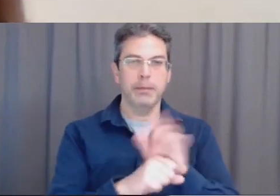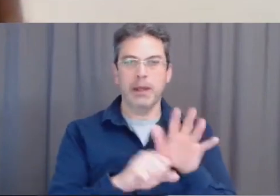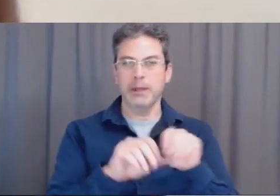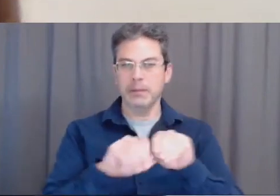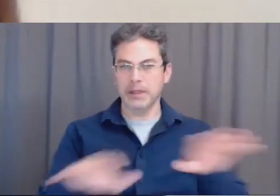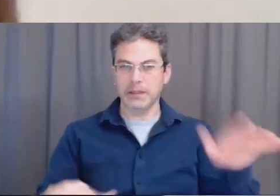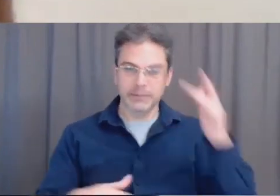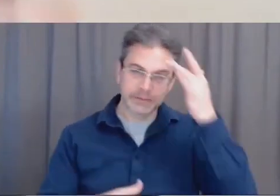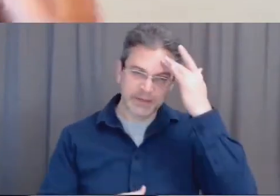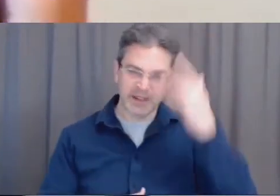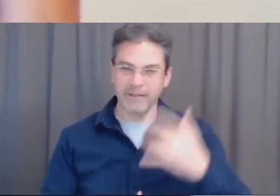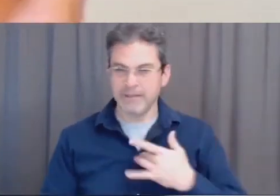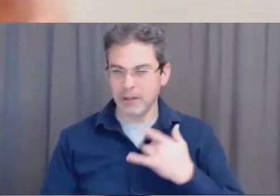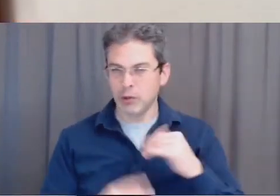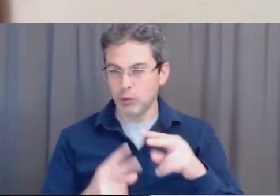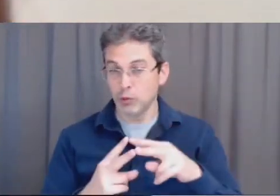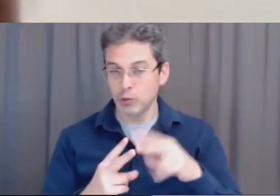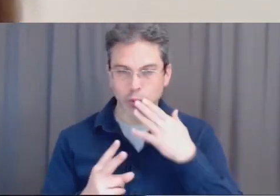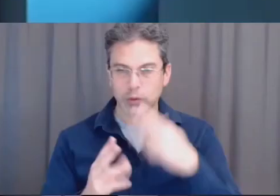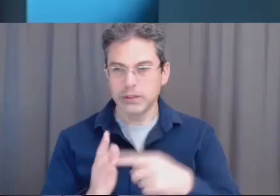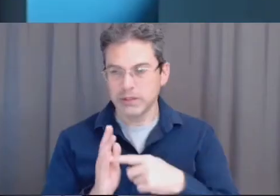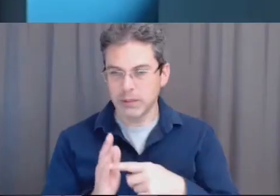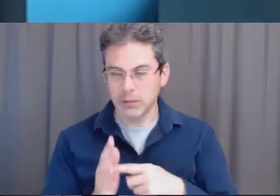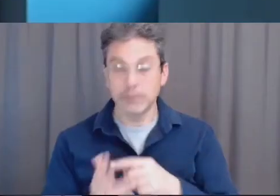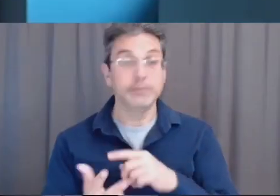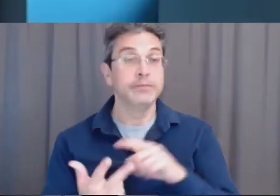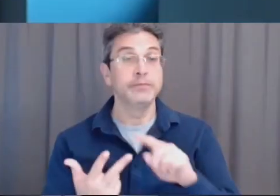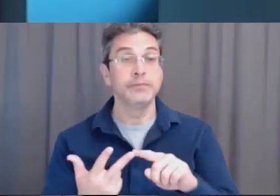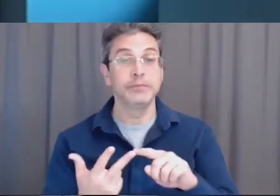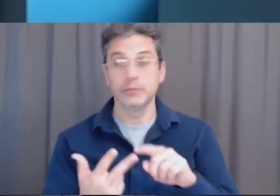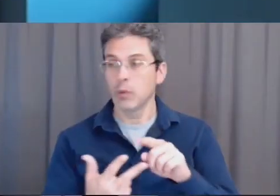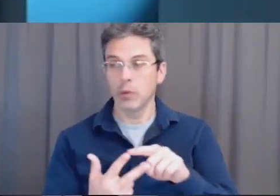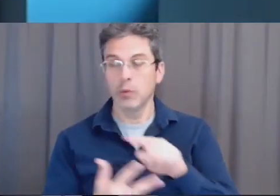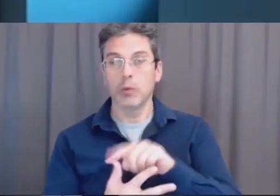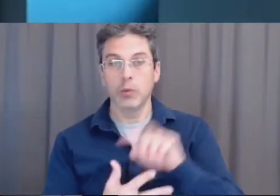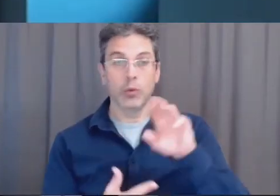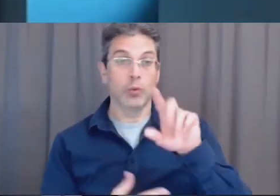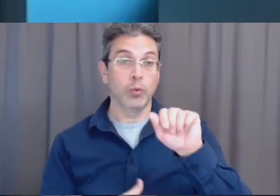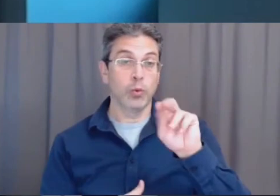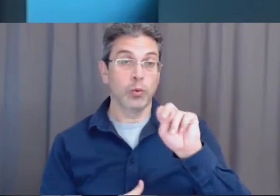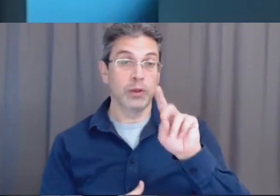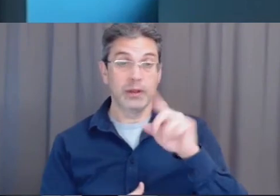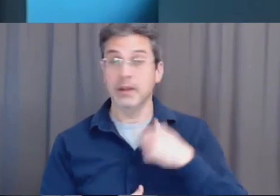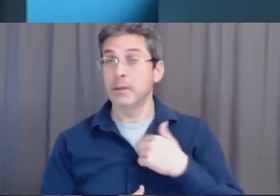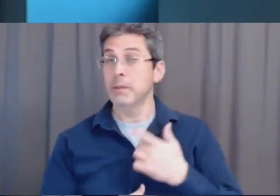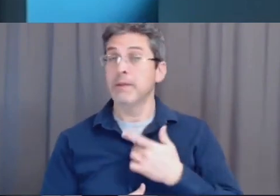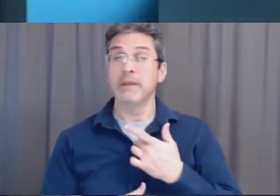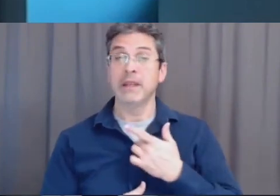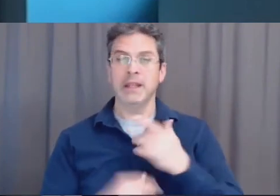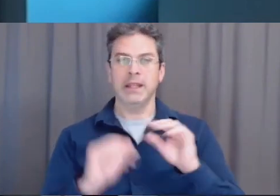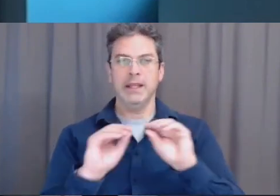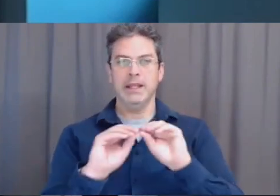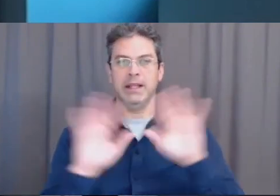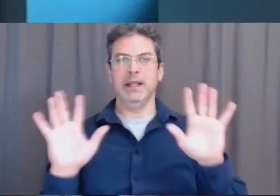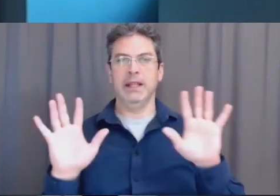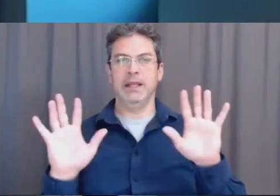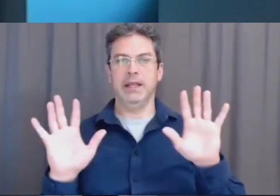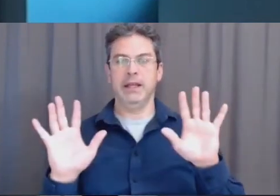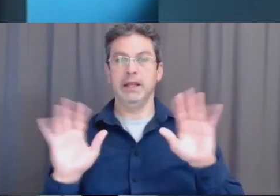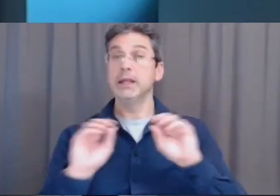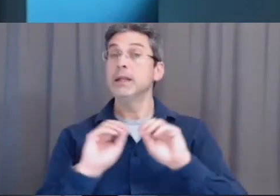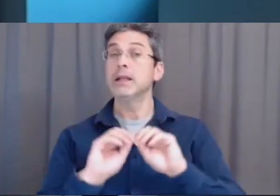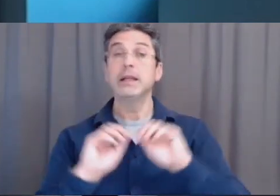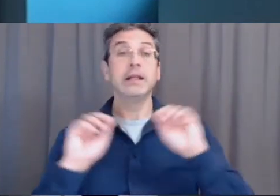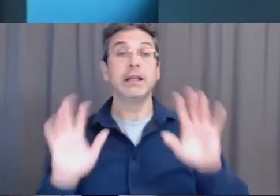else. Roland. I think clarity. And by clarity, I mean clarity